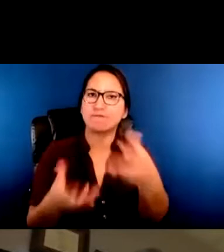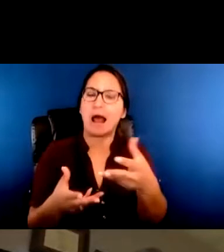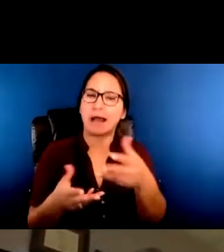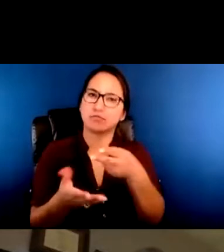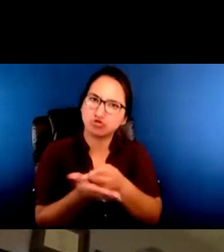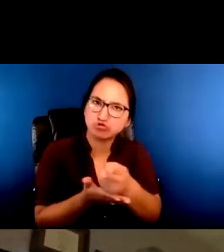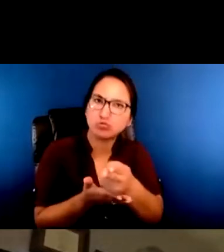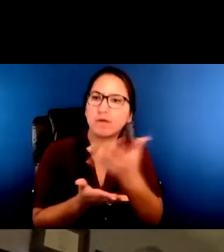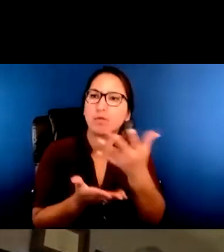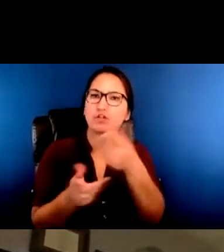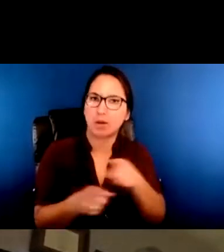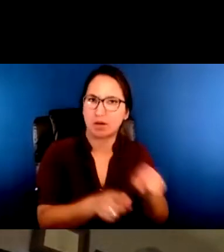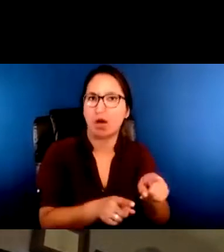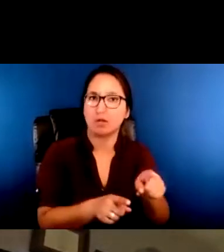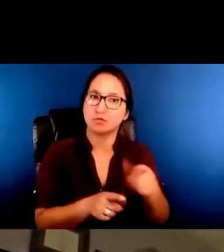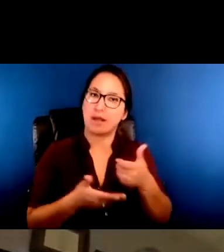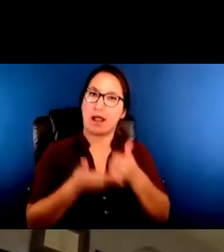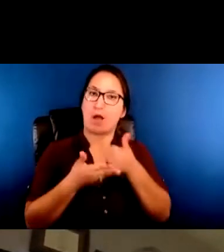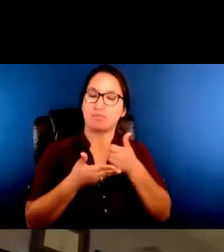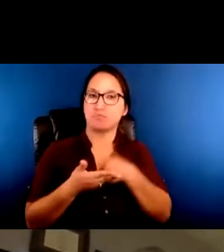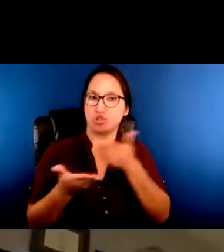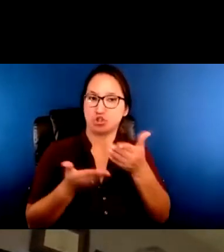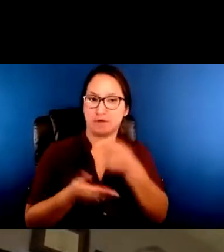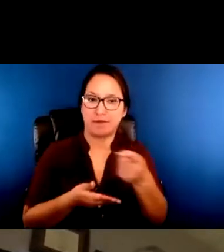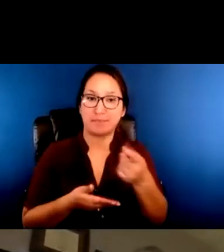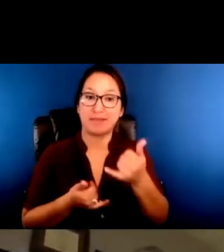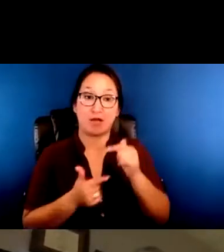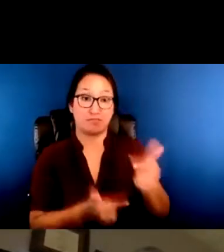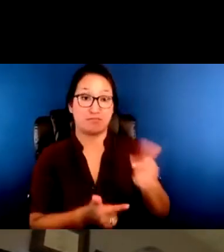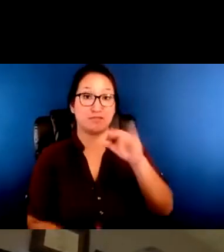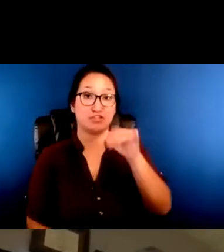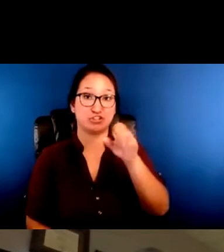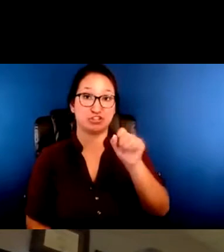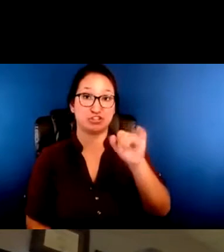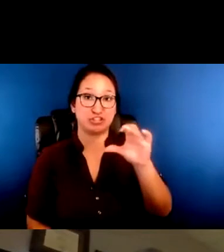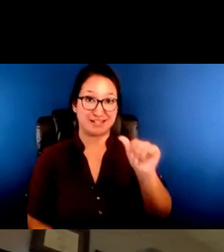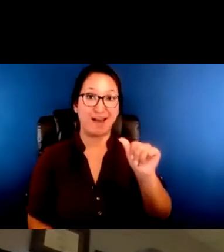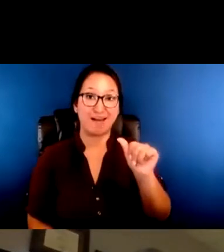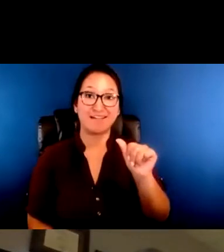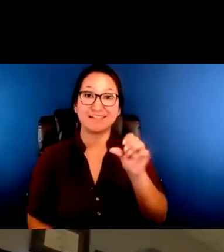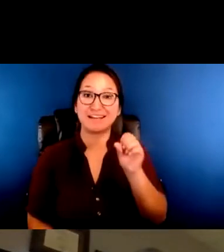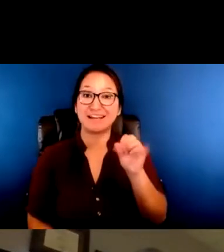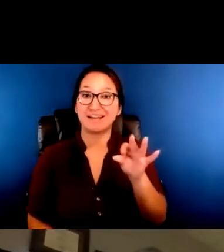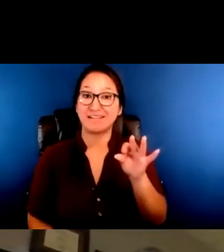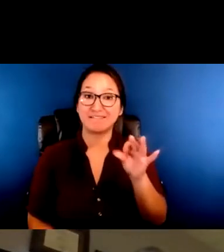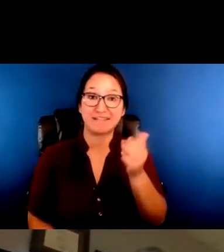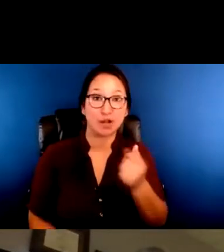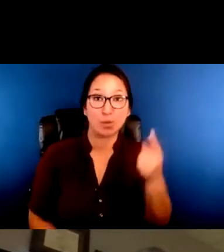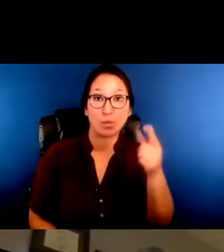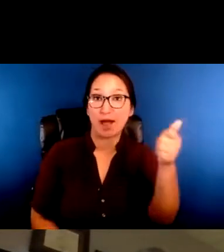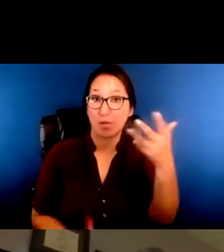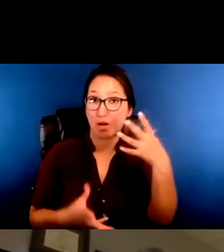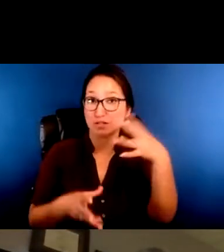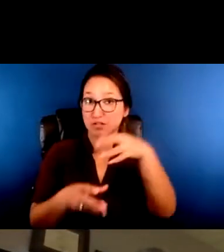So it sounds like, Jessica, you're up, and then we'll, if anyone else wants to chime in, that would be very helpful